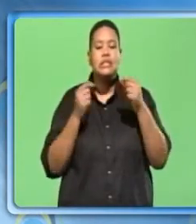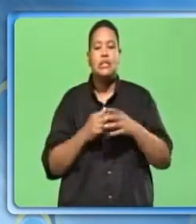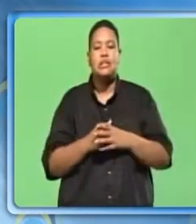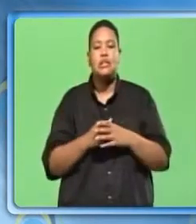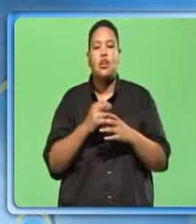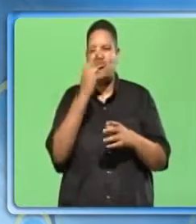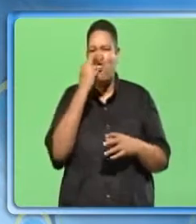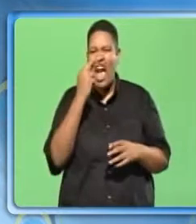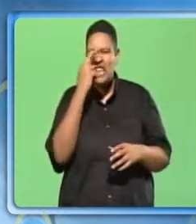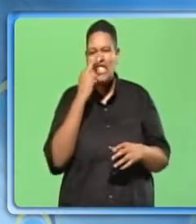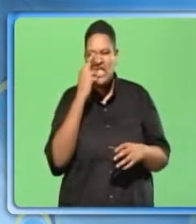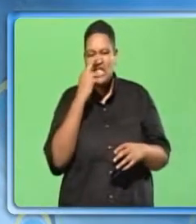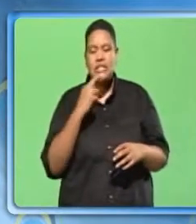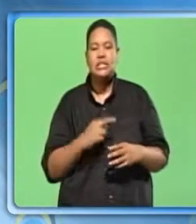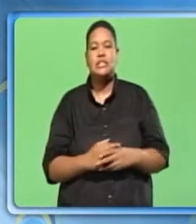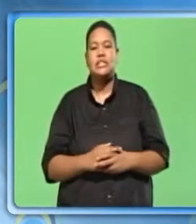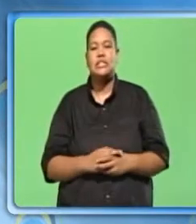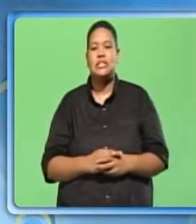rats,